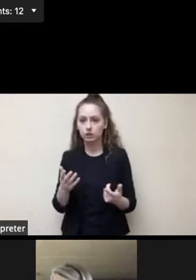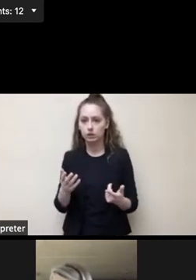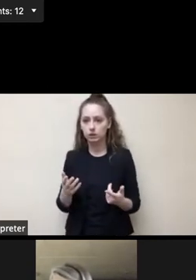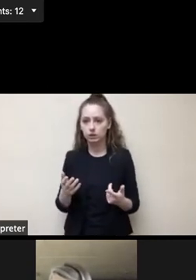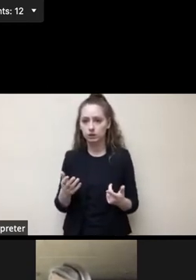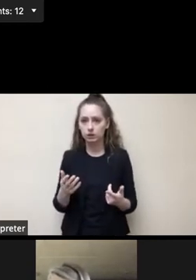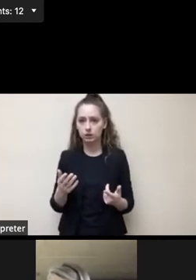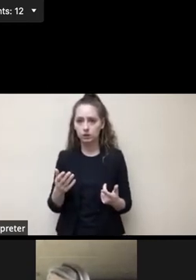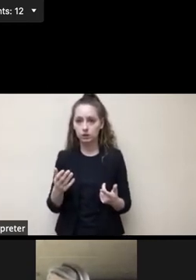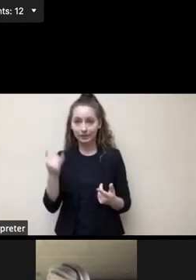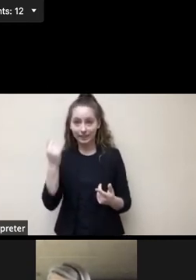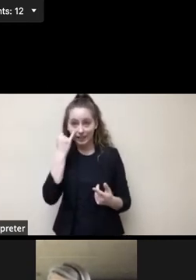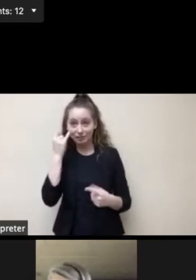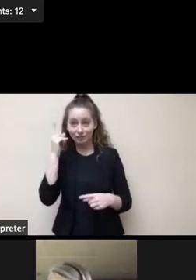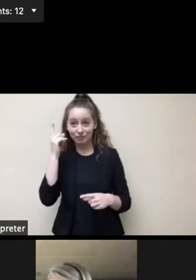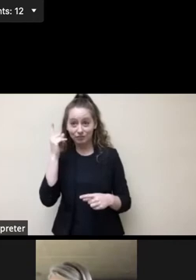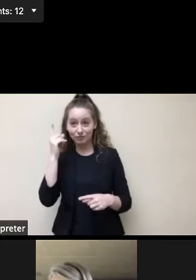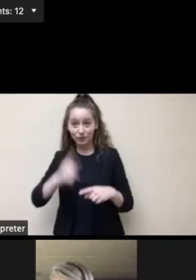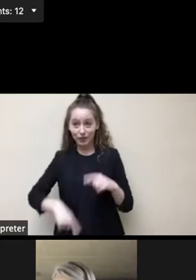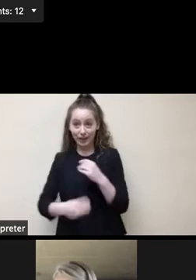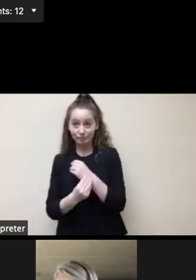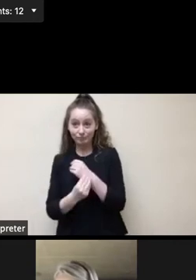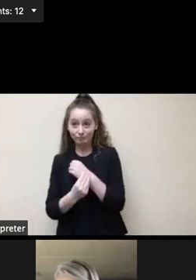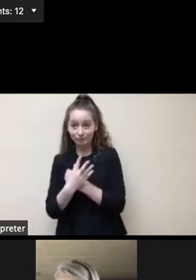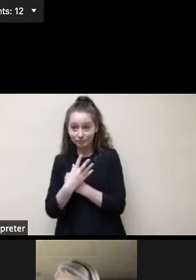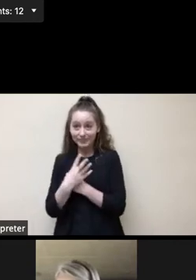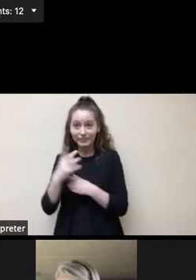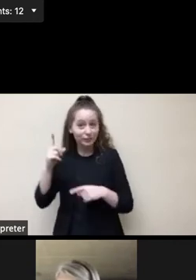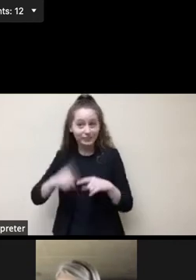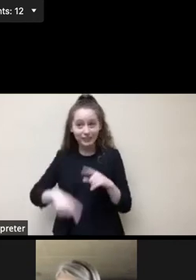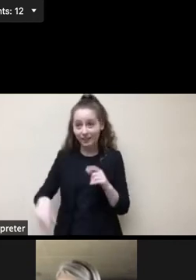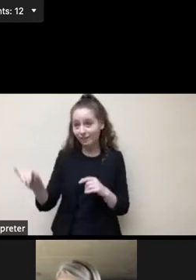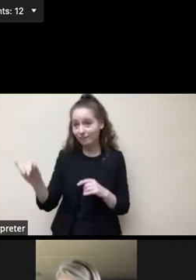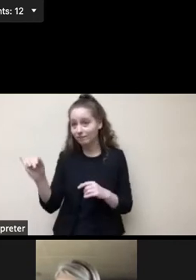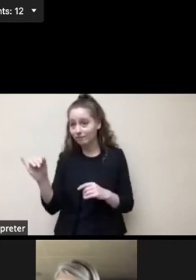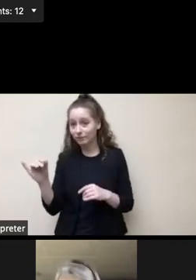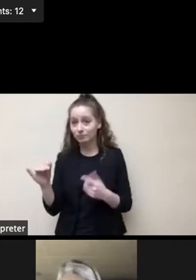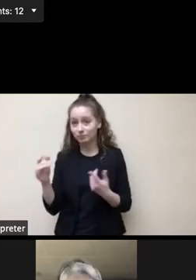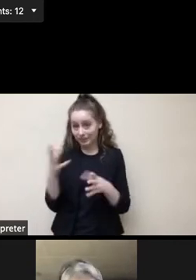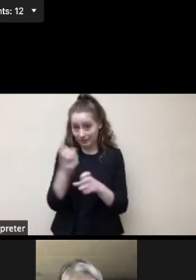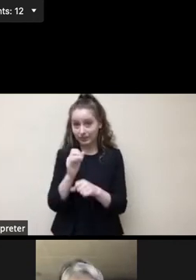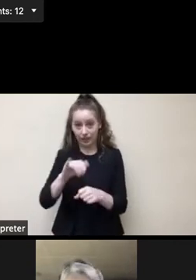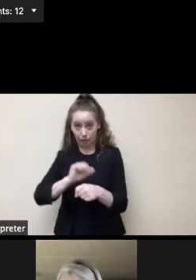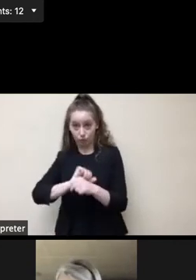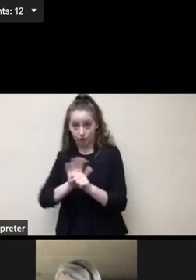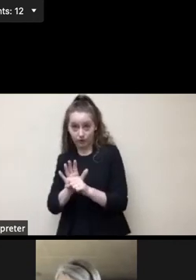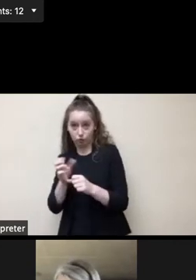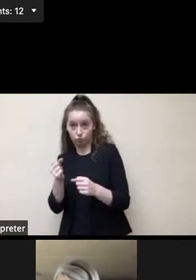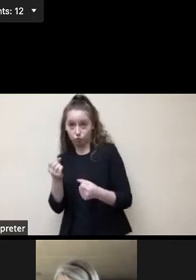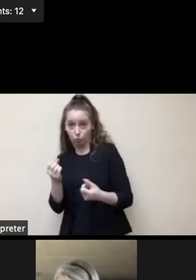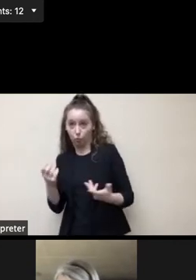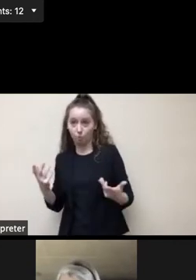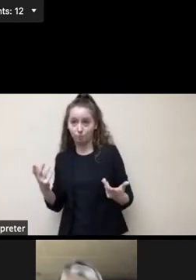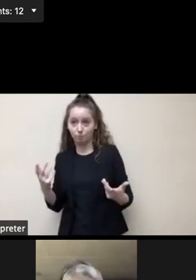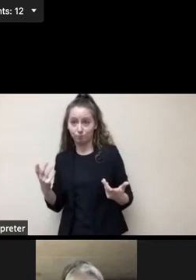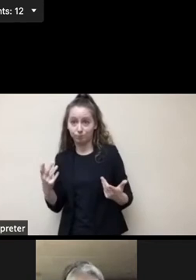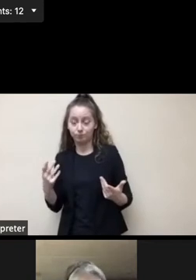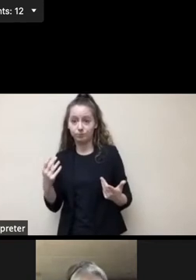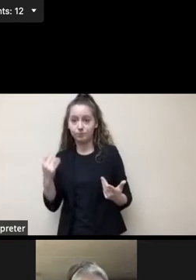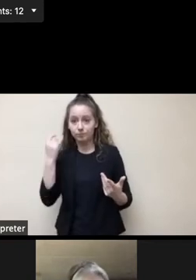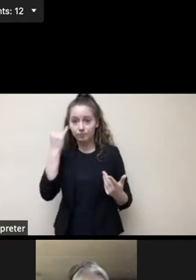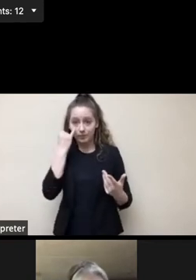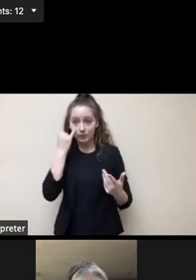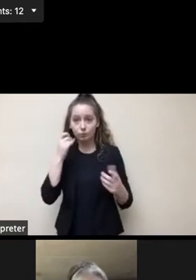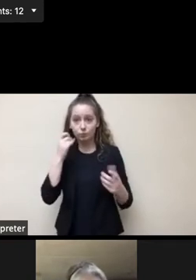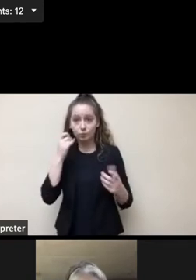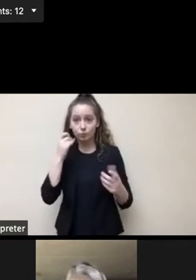become infected. So I think if we can maintain those safe practices and businesses, I think